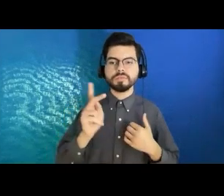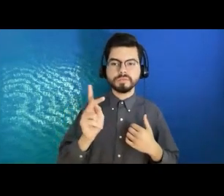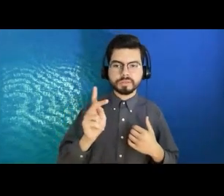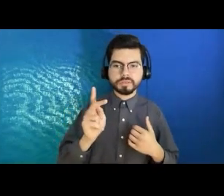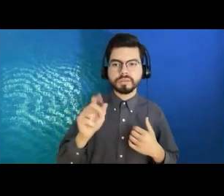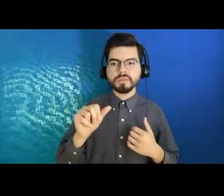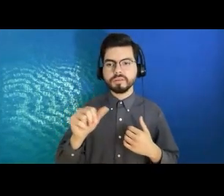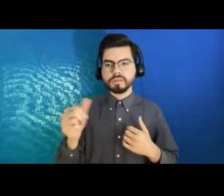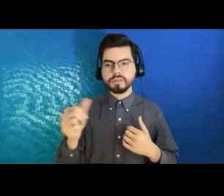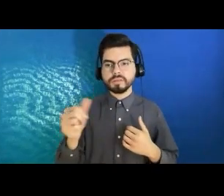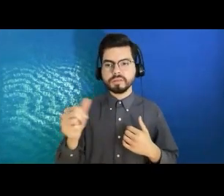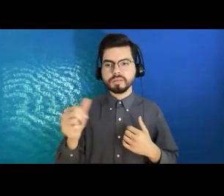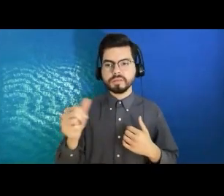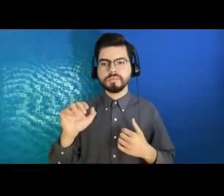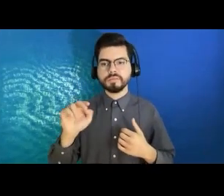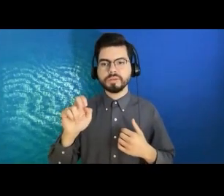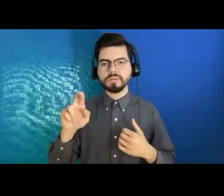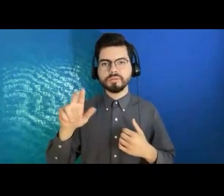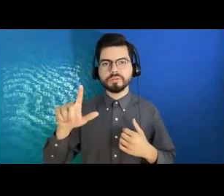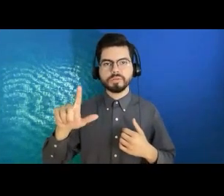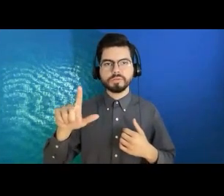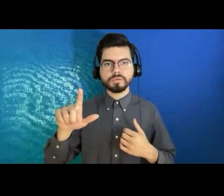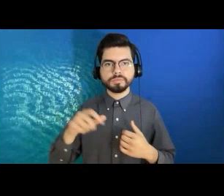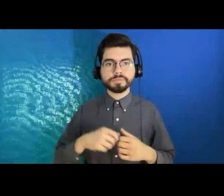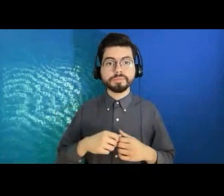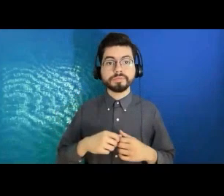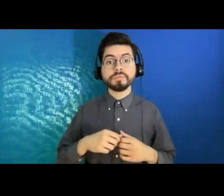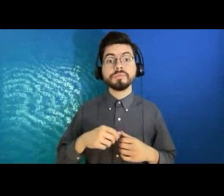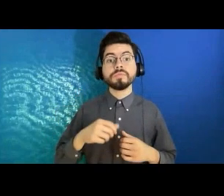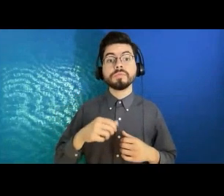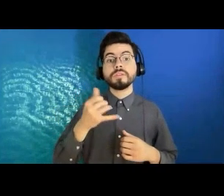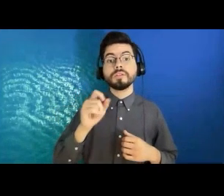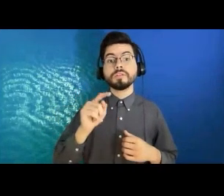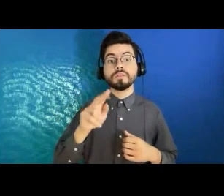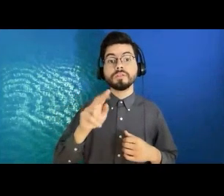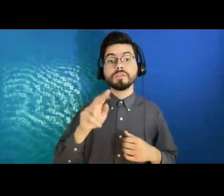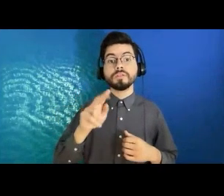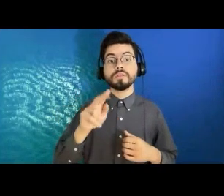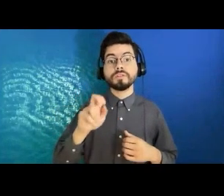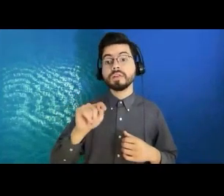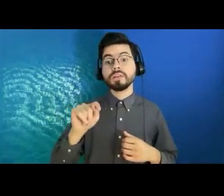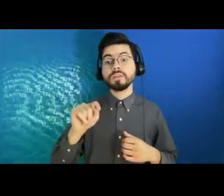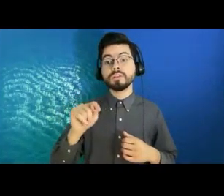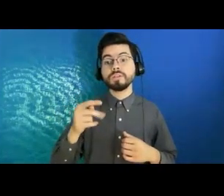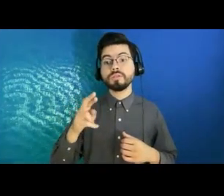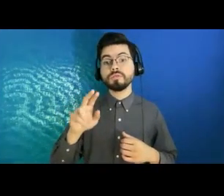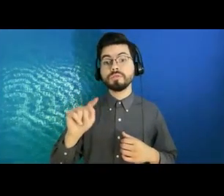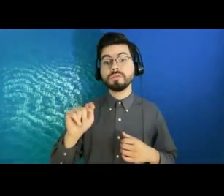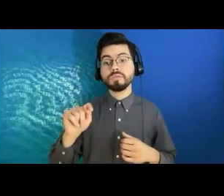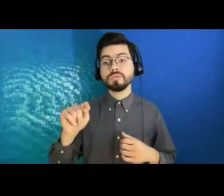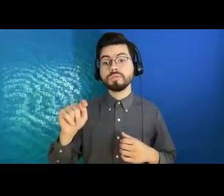Yellowstone cutthroat trout used to be a really good food for our bears. Our population crashed.